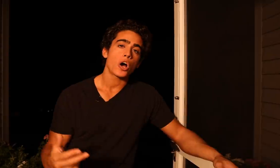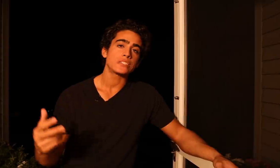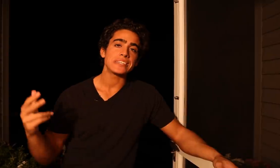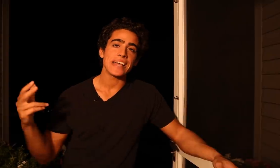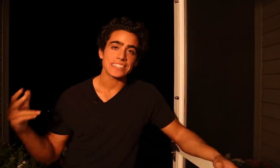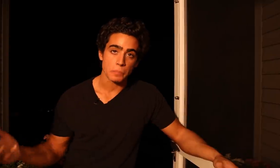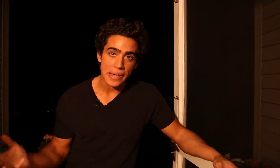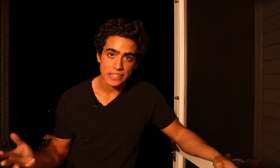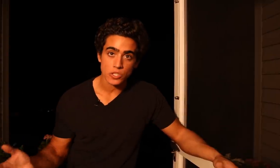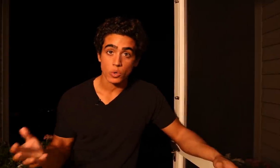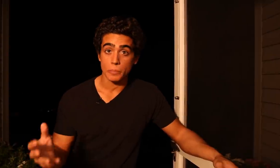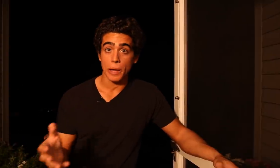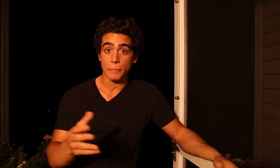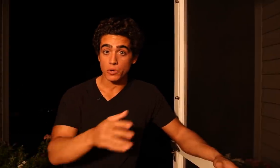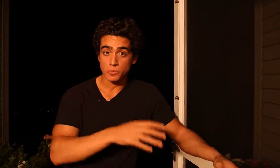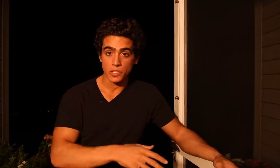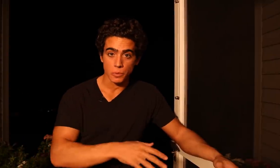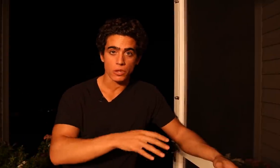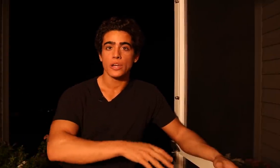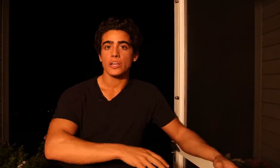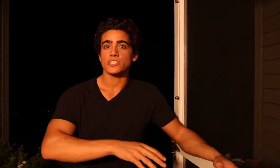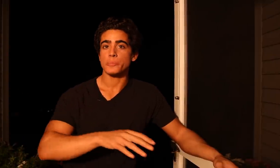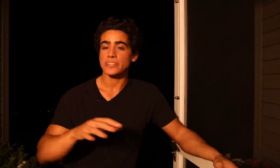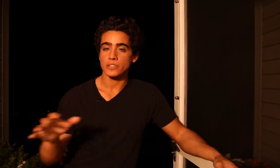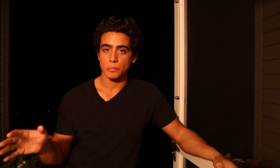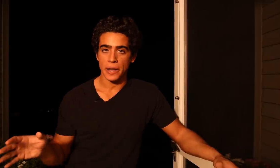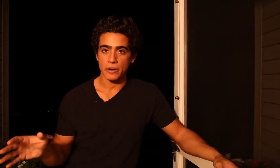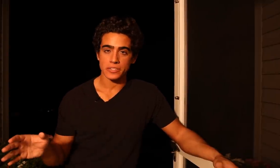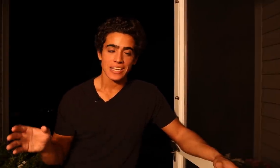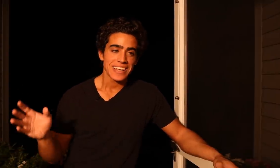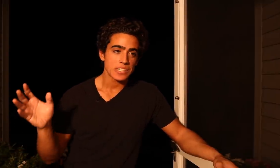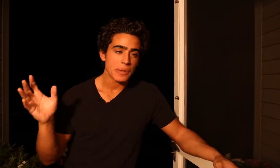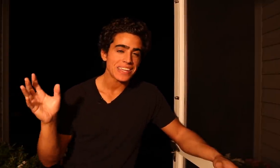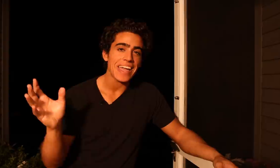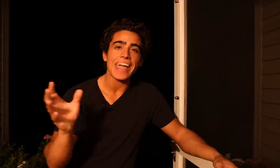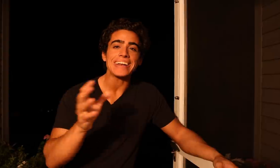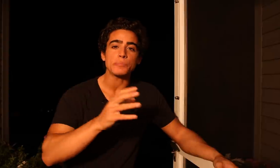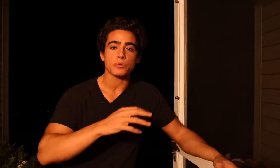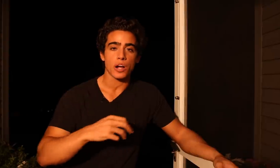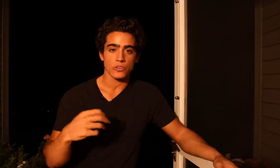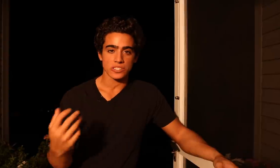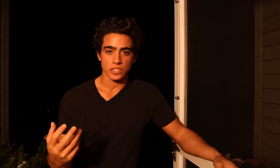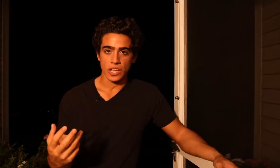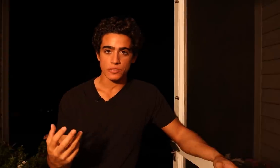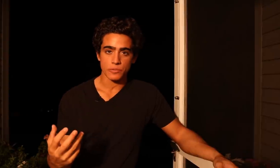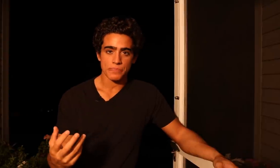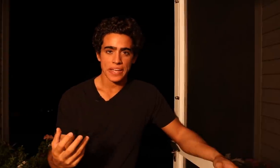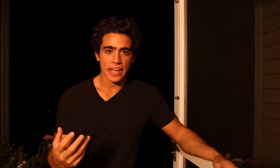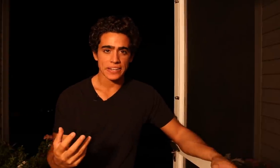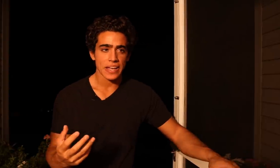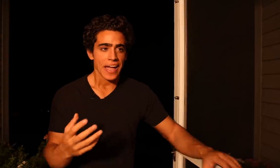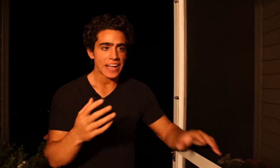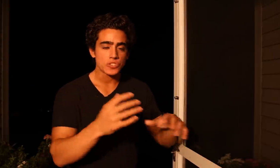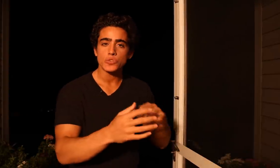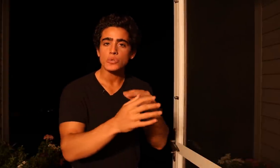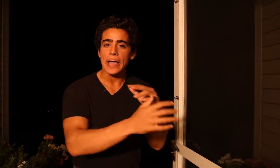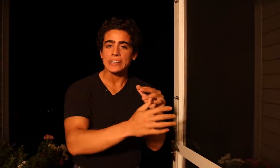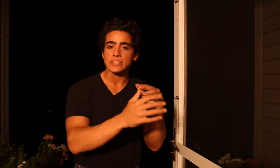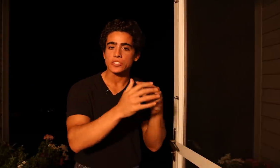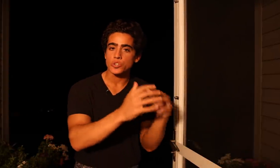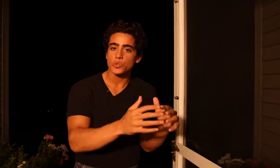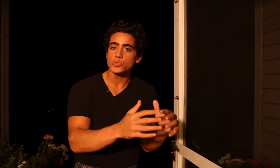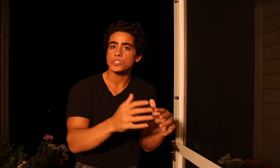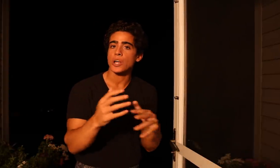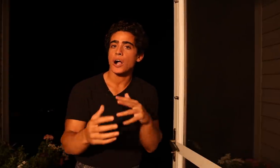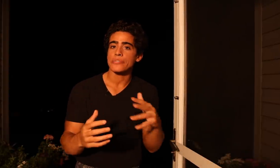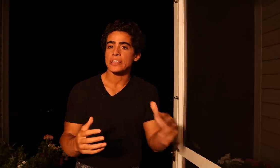college are seen as mandatory by most people, especially parents, to make any progress in life and as soon